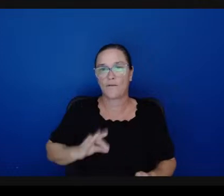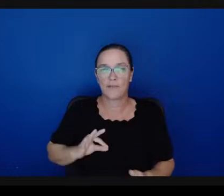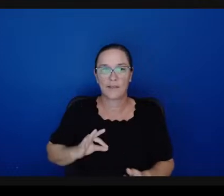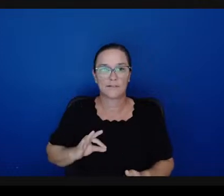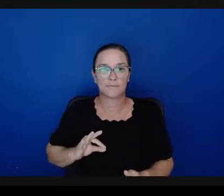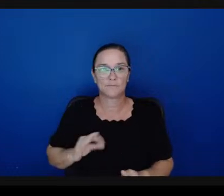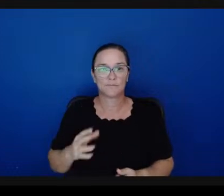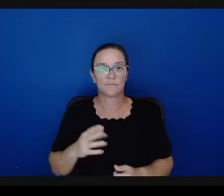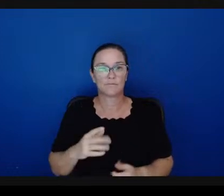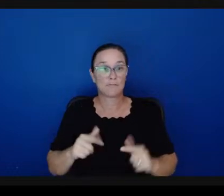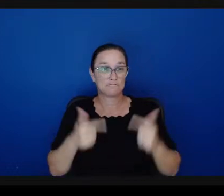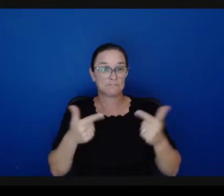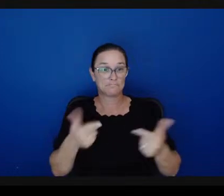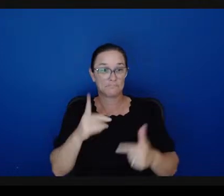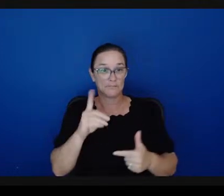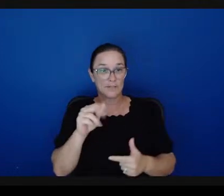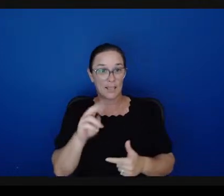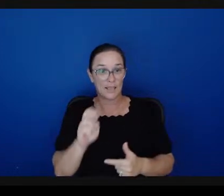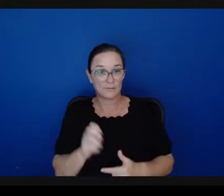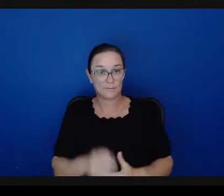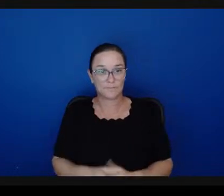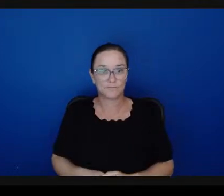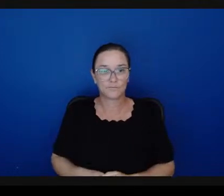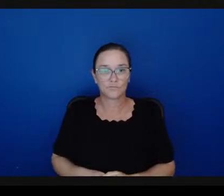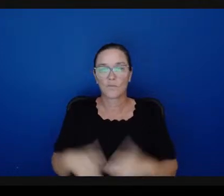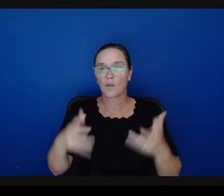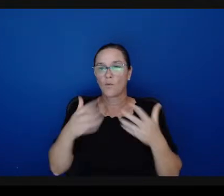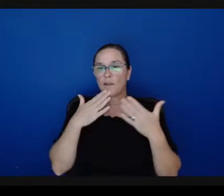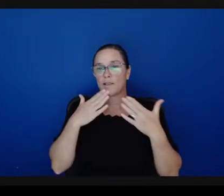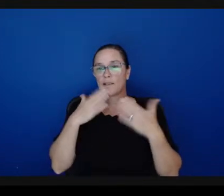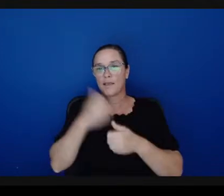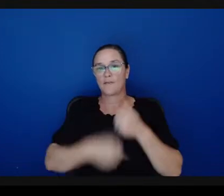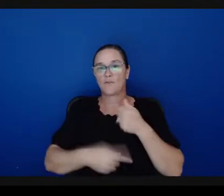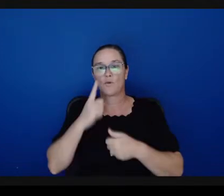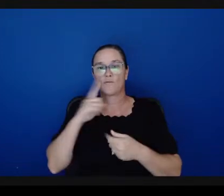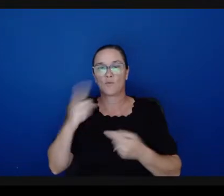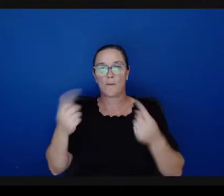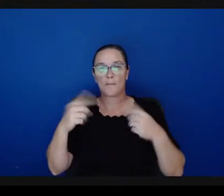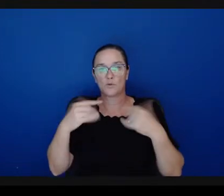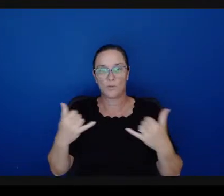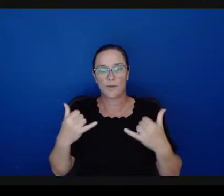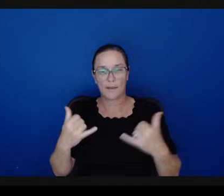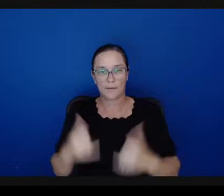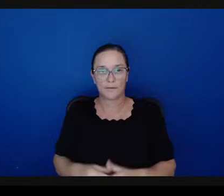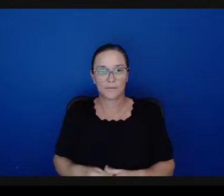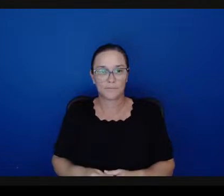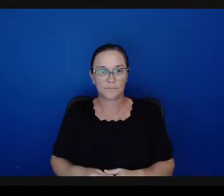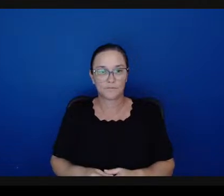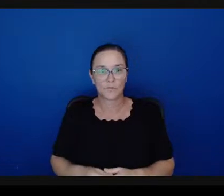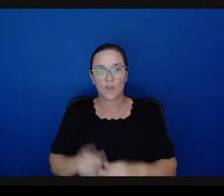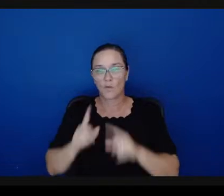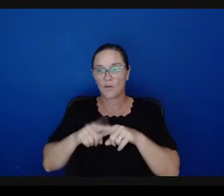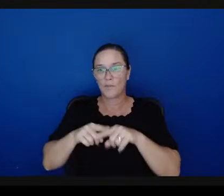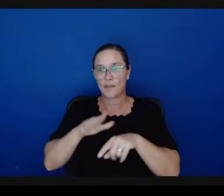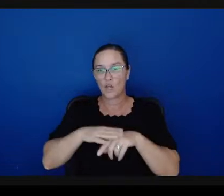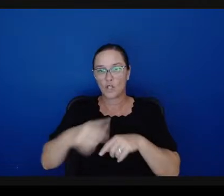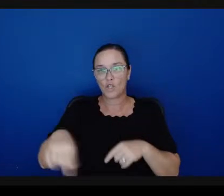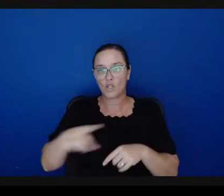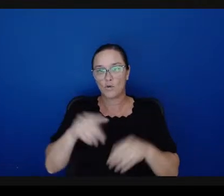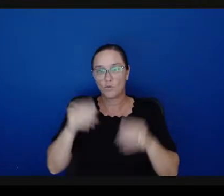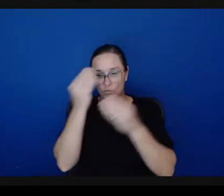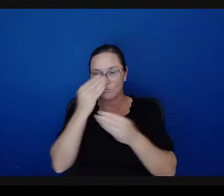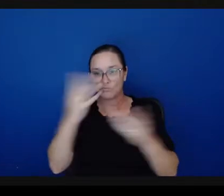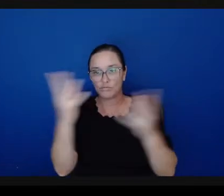And take it away, Dane. Yeah, just want to thank everybody for tuning in today. Rely on viewers like you to get this information out there,